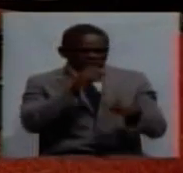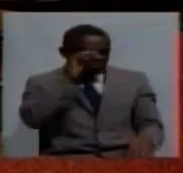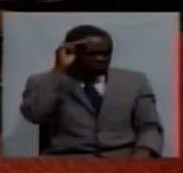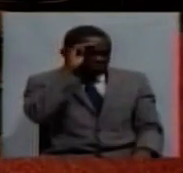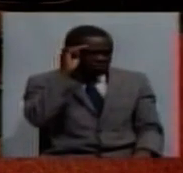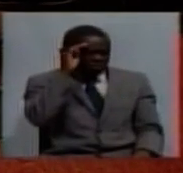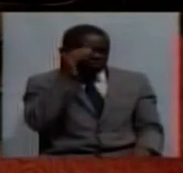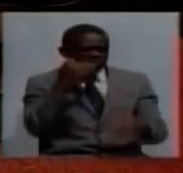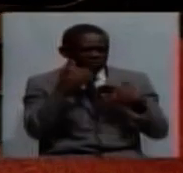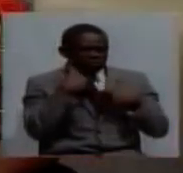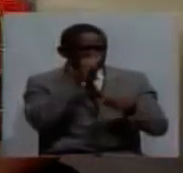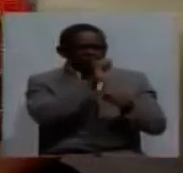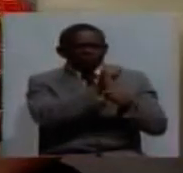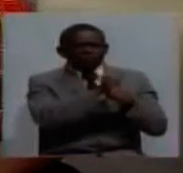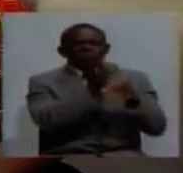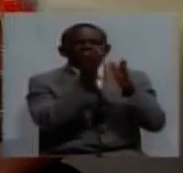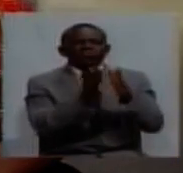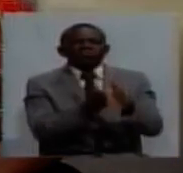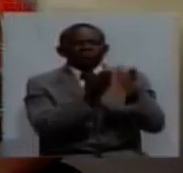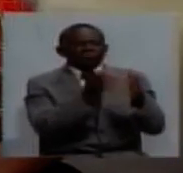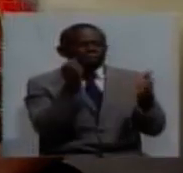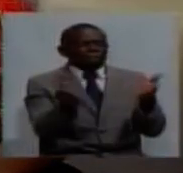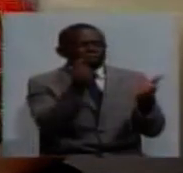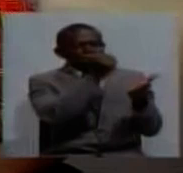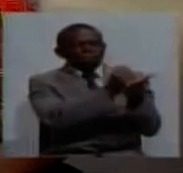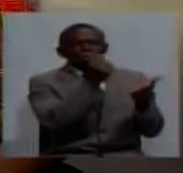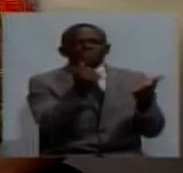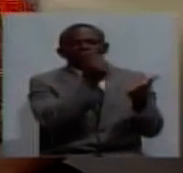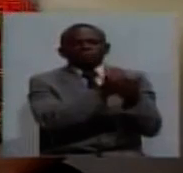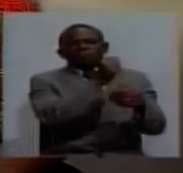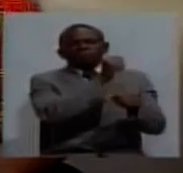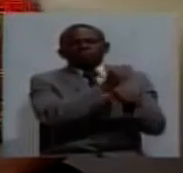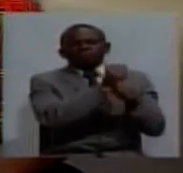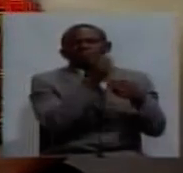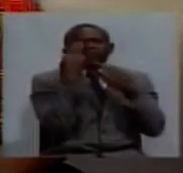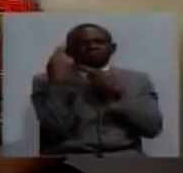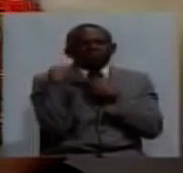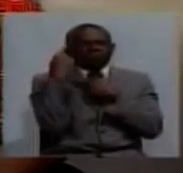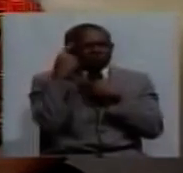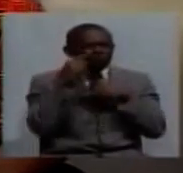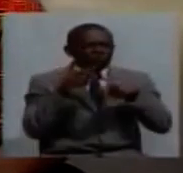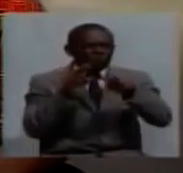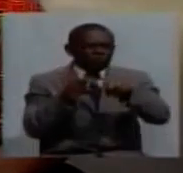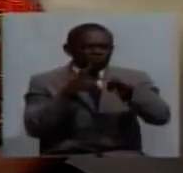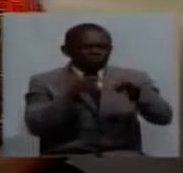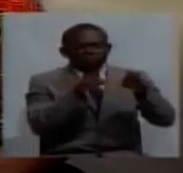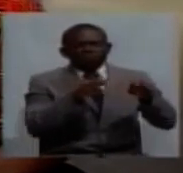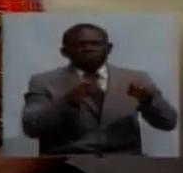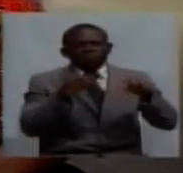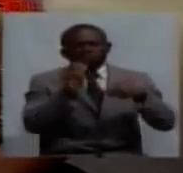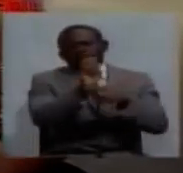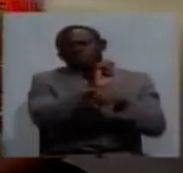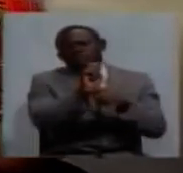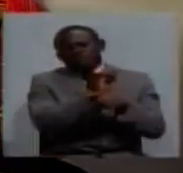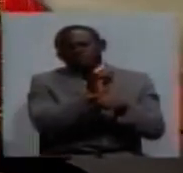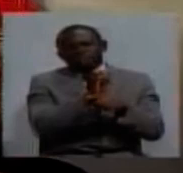evaluation officers with skills. So we're training them, but we are also facilitating their work by making this IT-based so